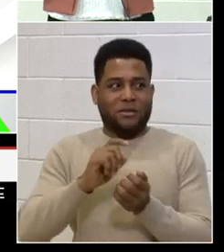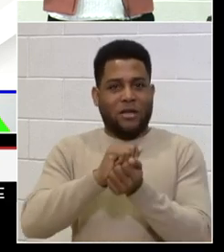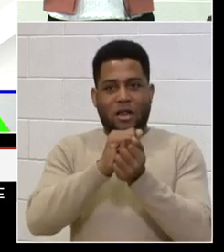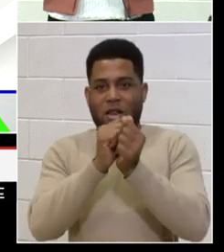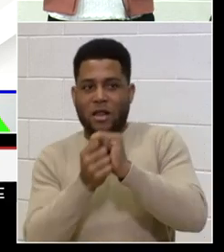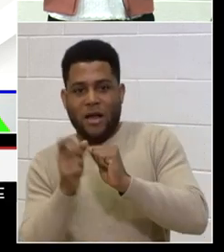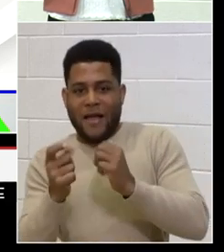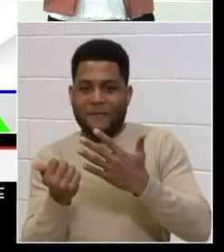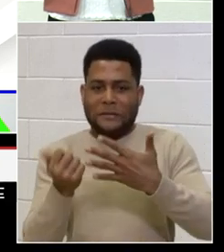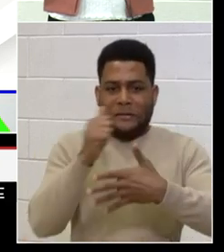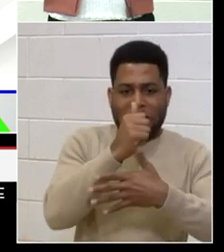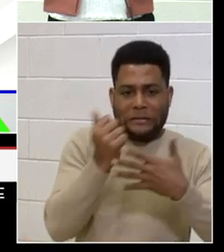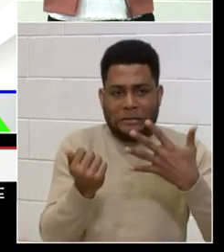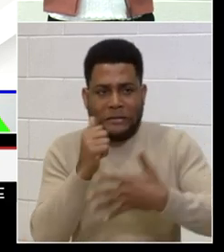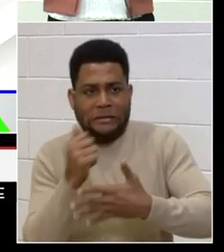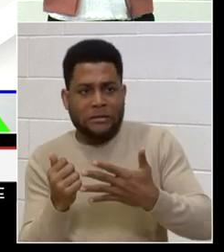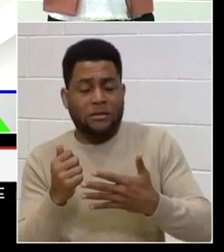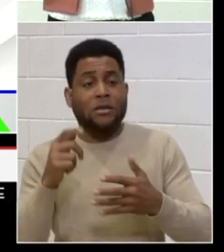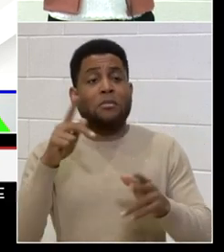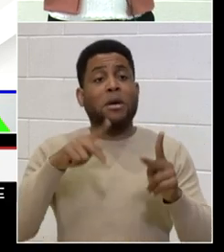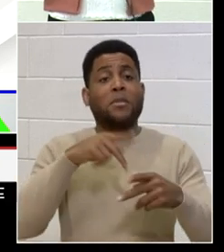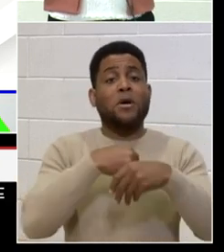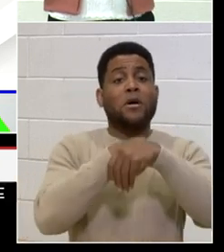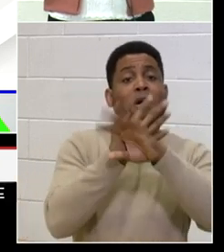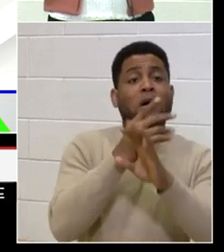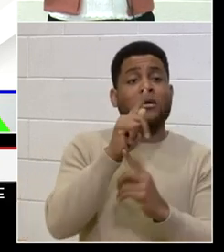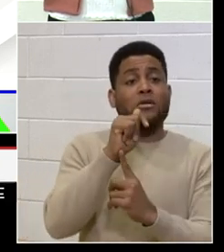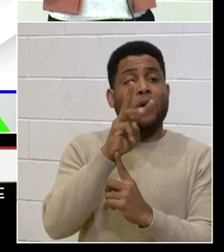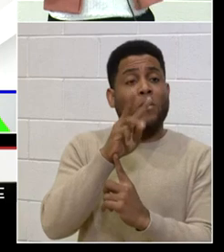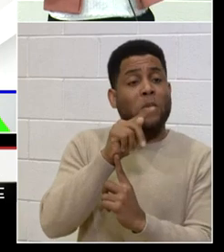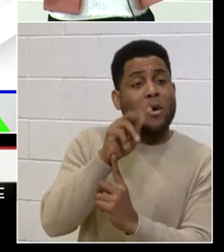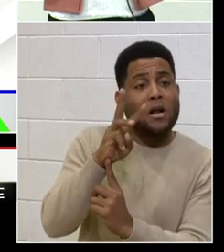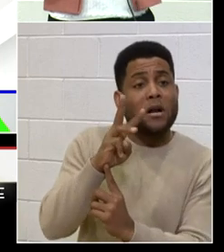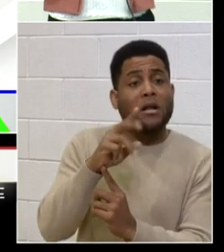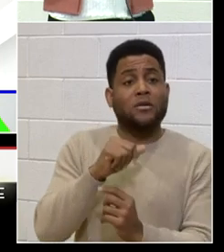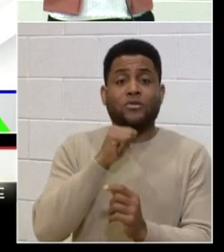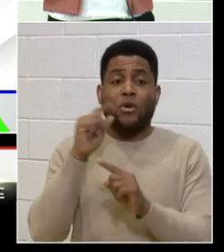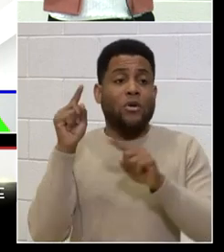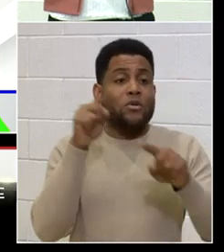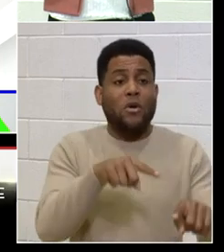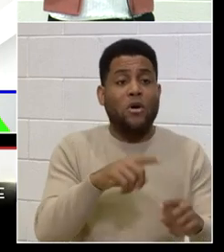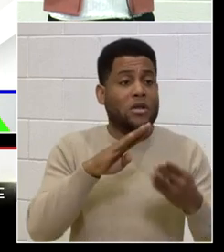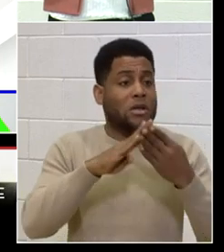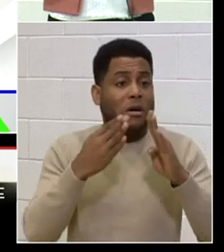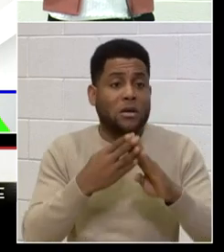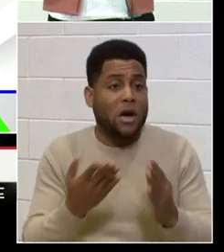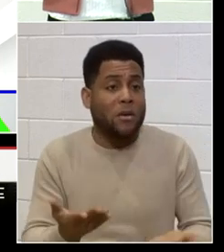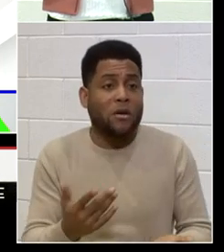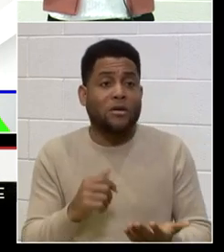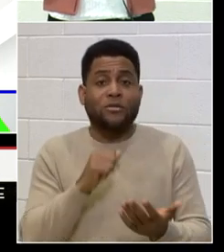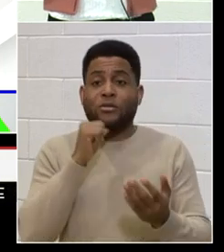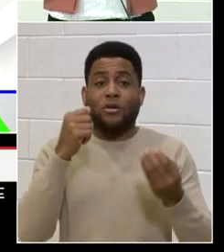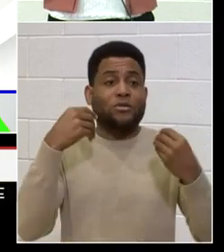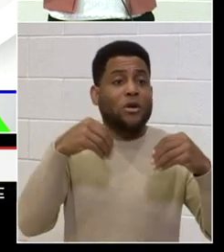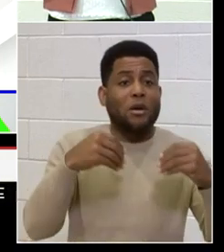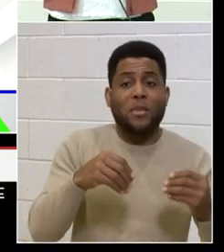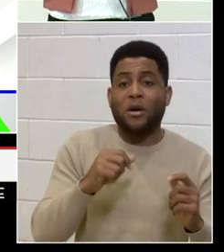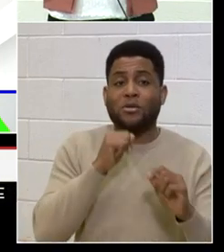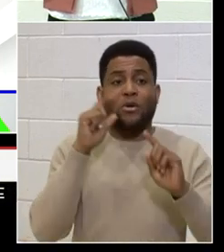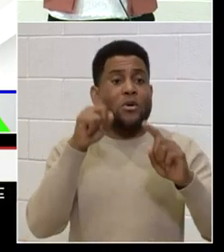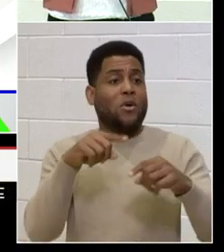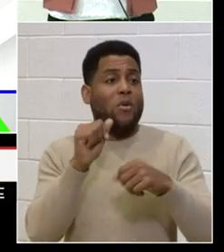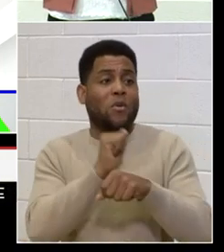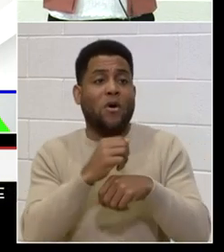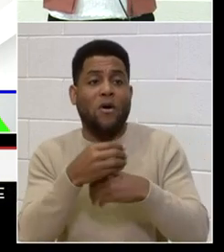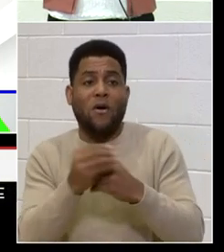offices, they're not coming downtown, they're not shopping, and as a result, we're seeing less revenue come in that area. We're